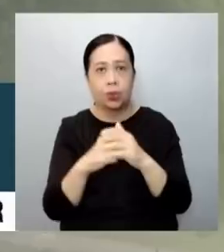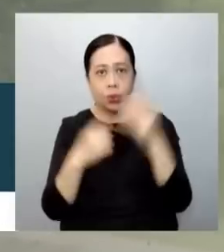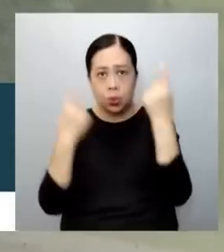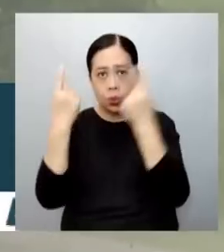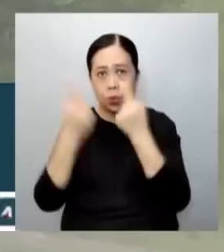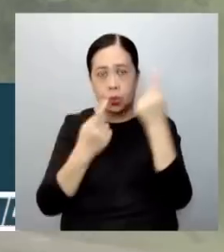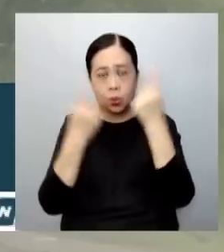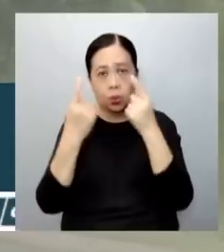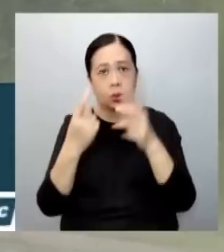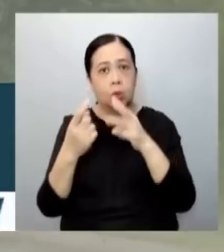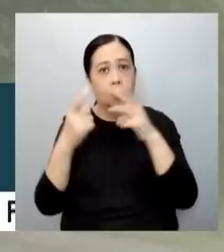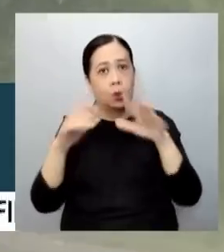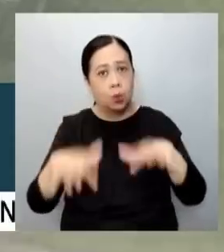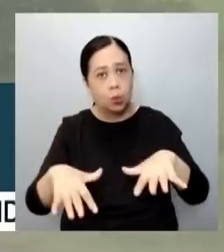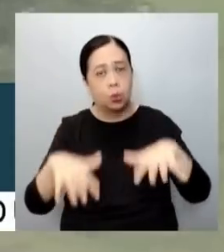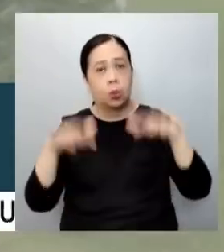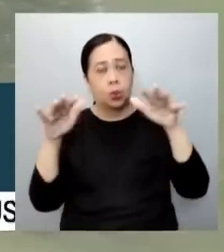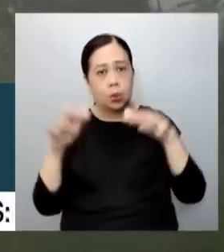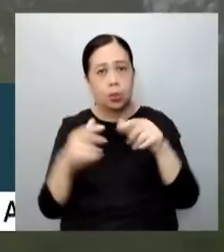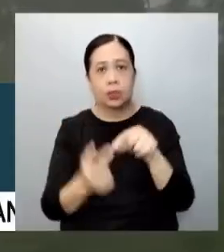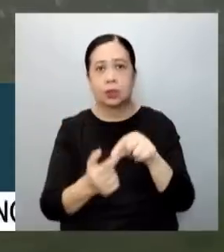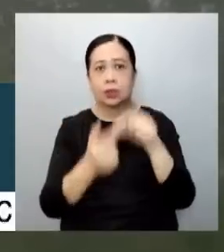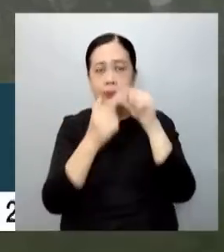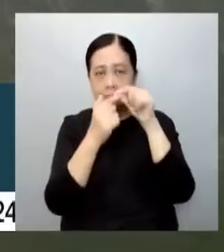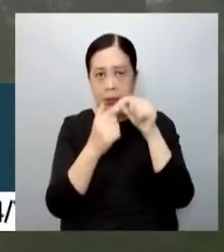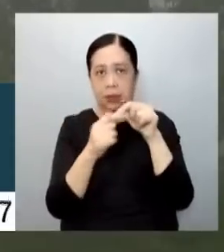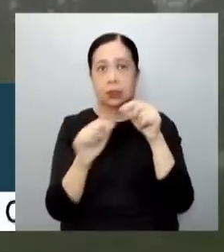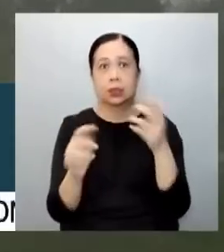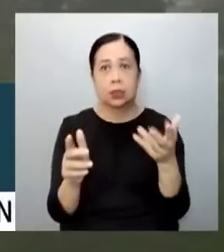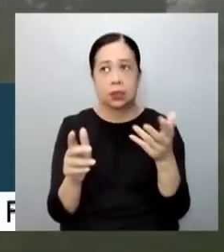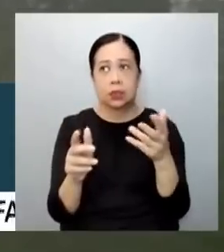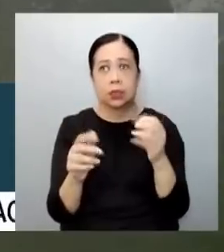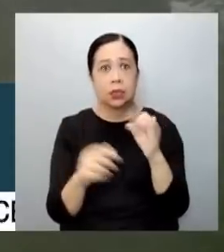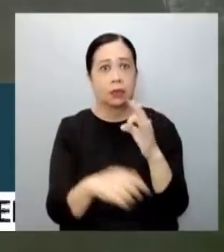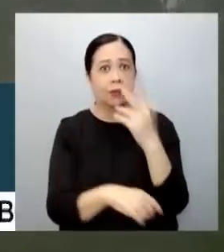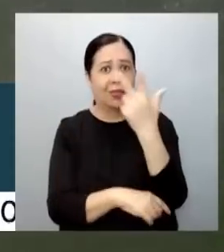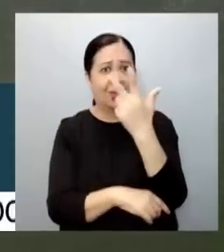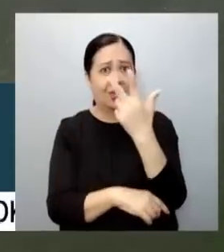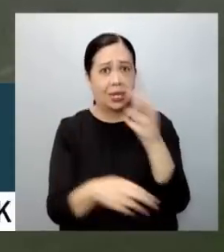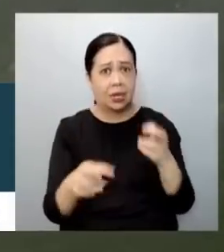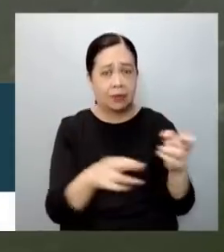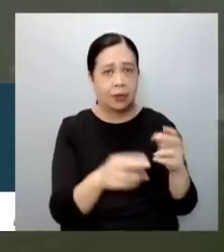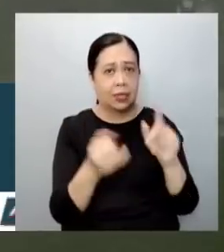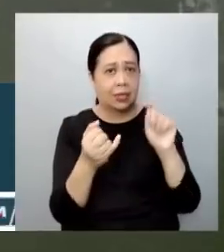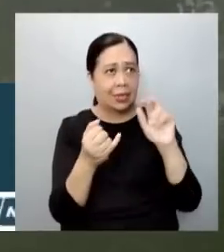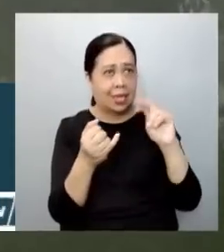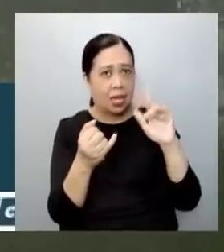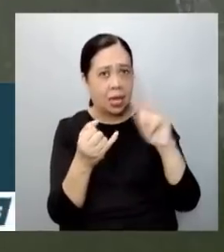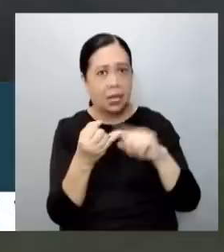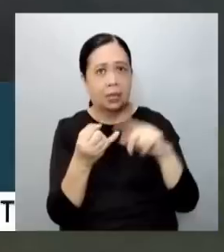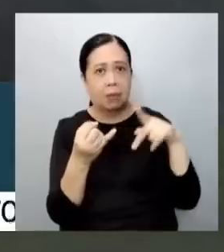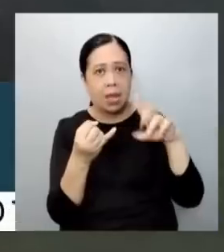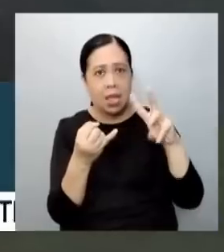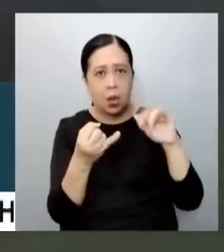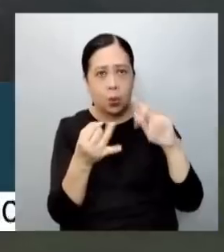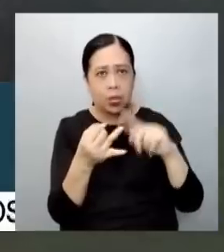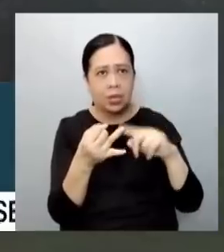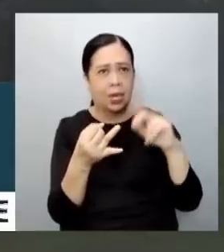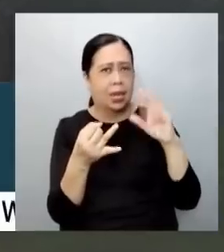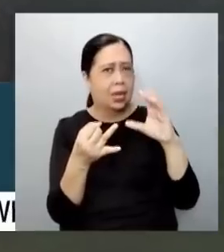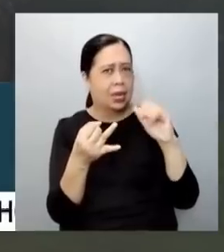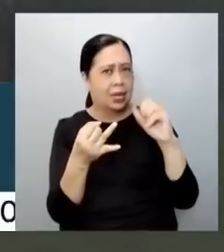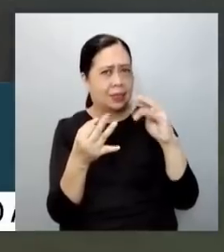that may happen, especially if the three rivers, namely Tangatan, Palawig, and Kasambalan,